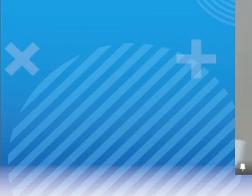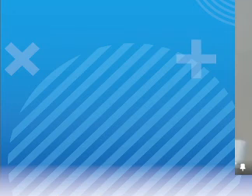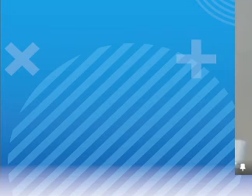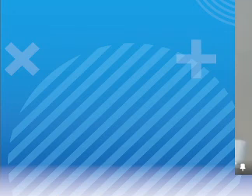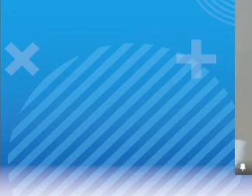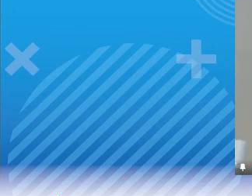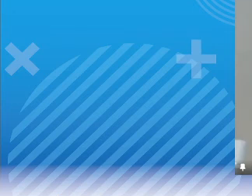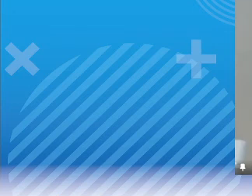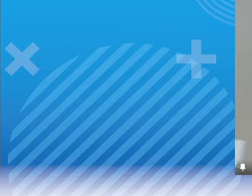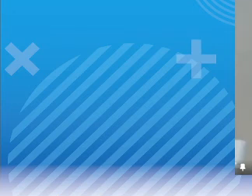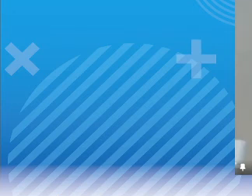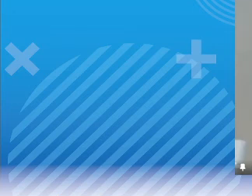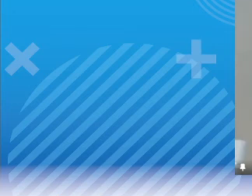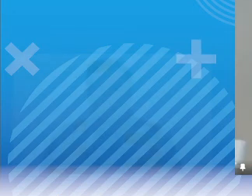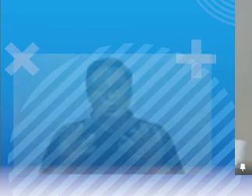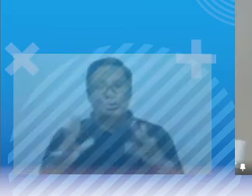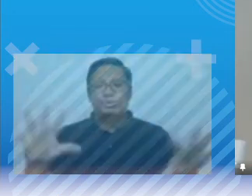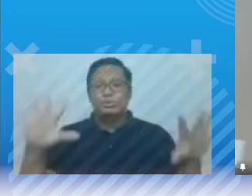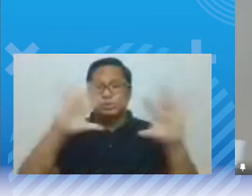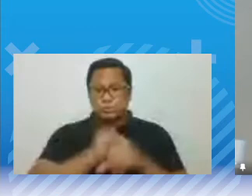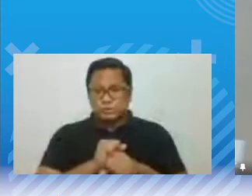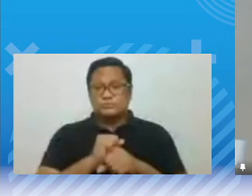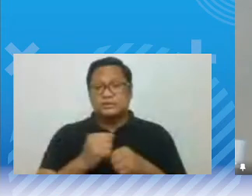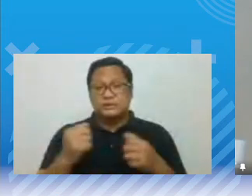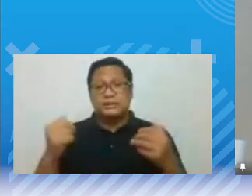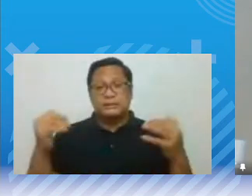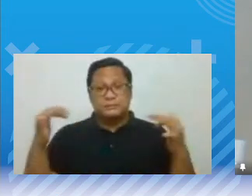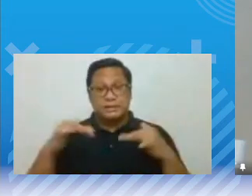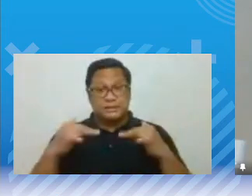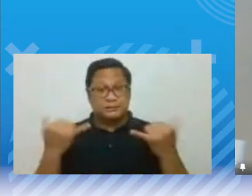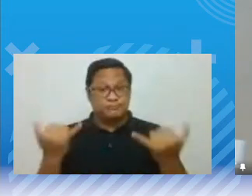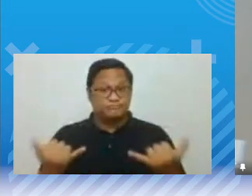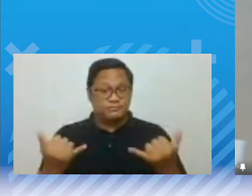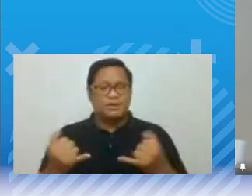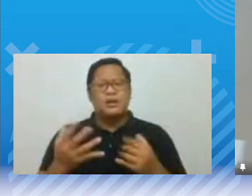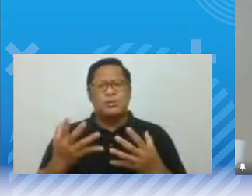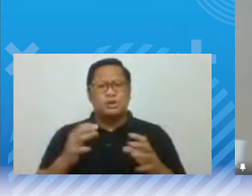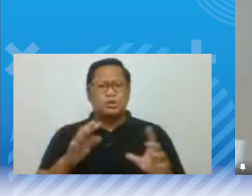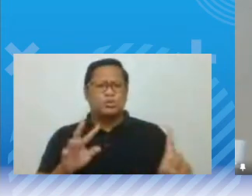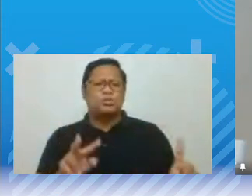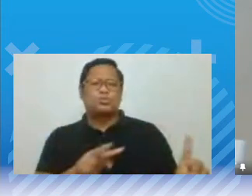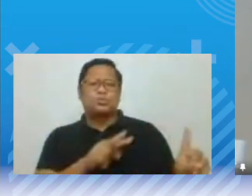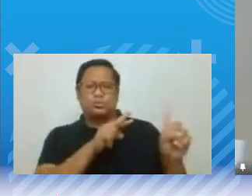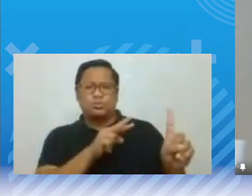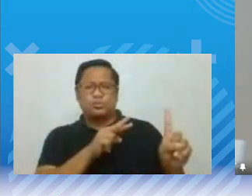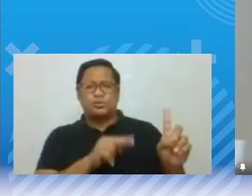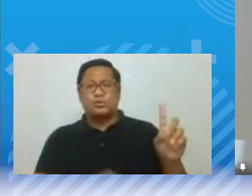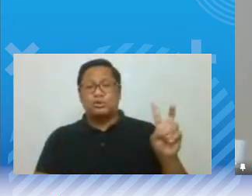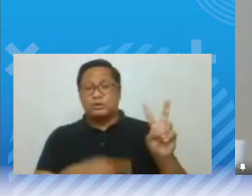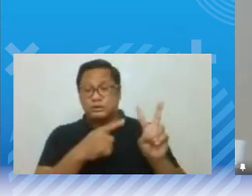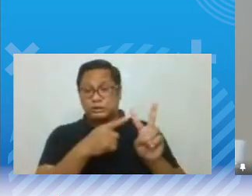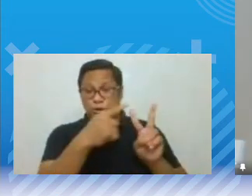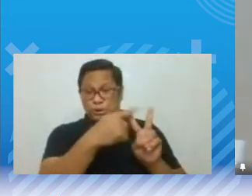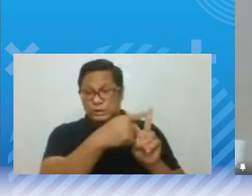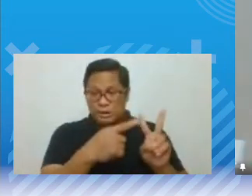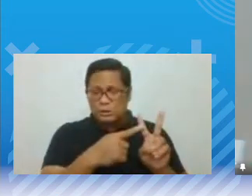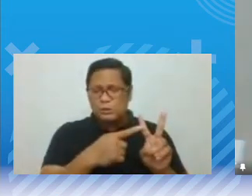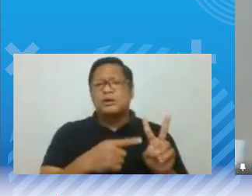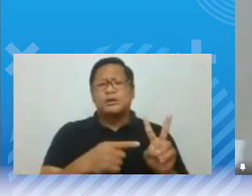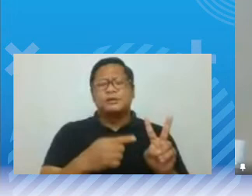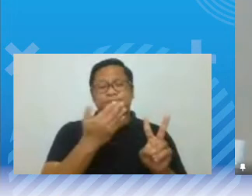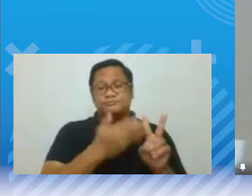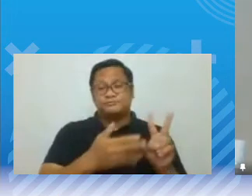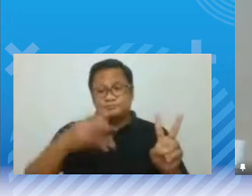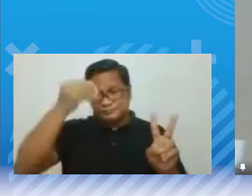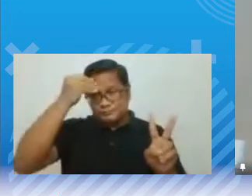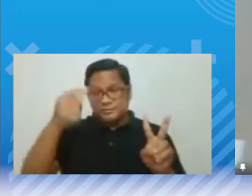yung session na ito, gusto ko pong i-highlight lang yung dalawang bagay na nag-mark sa akin. Yung relationship ng hand. So